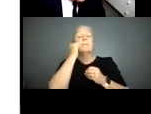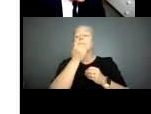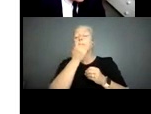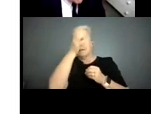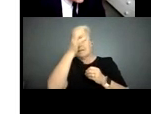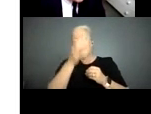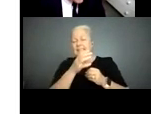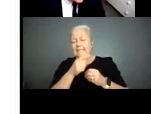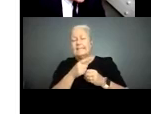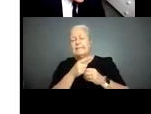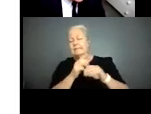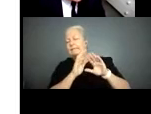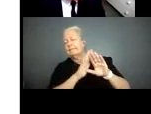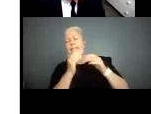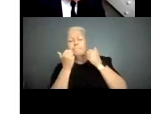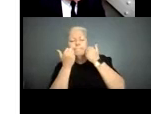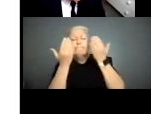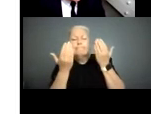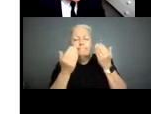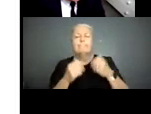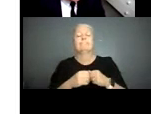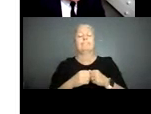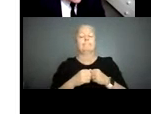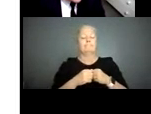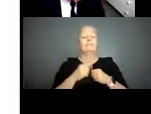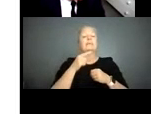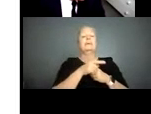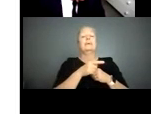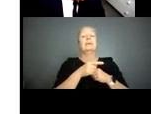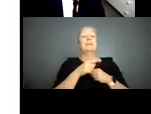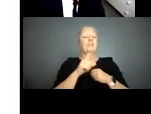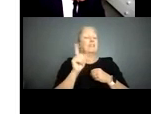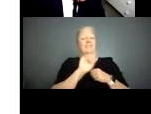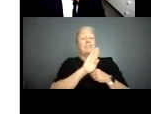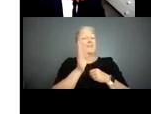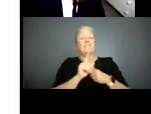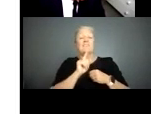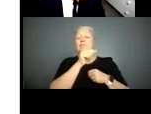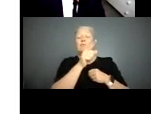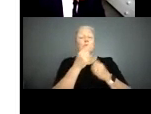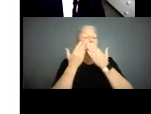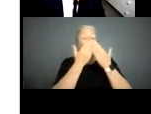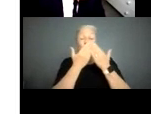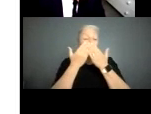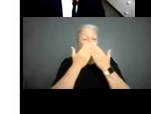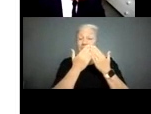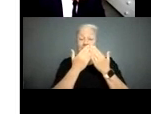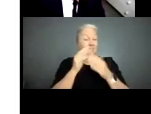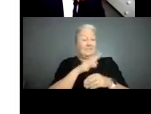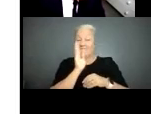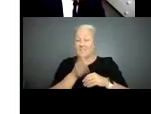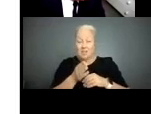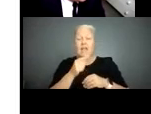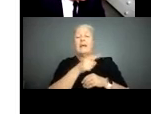family business of basket making and has never been to school. So there you go. 5 scenarios: 1 Louisa,